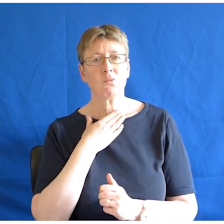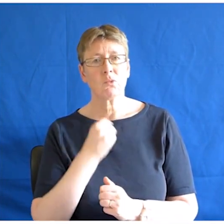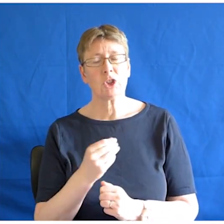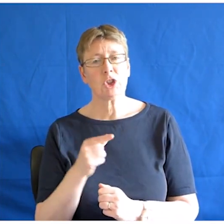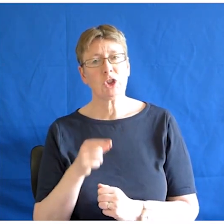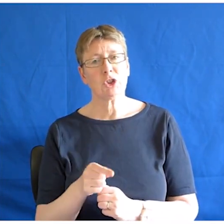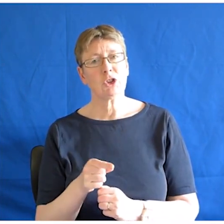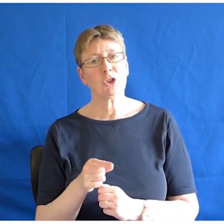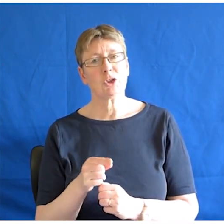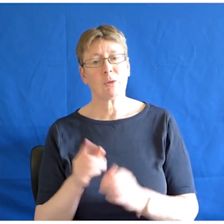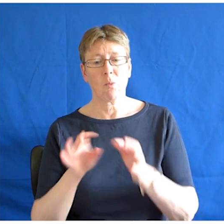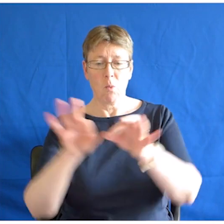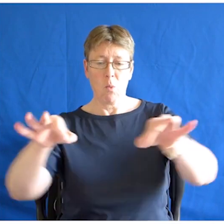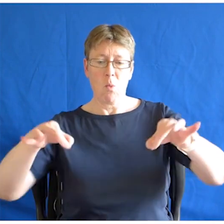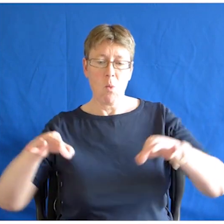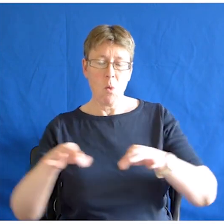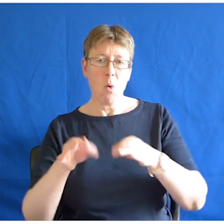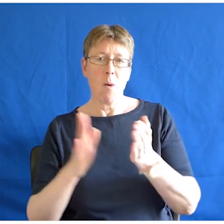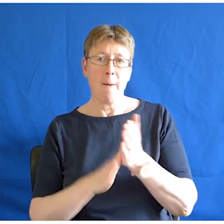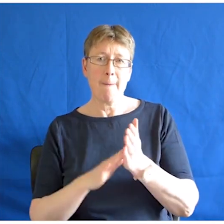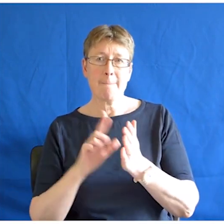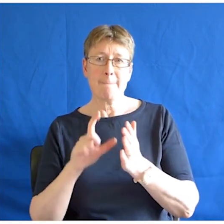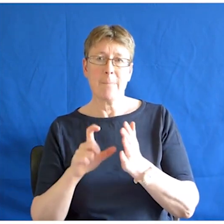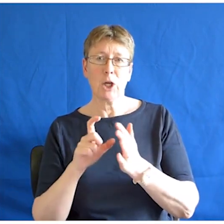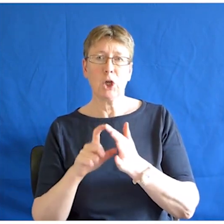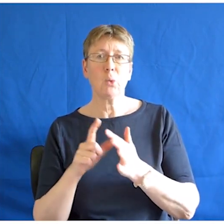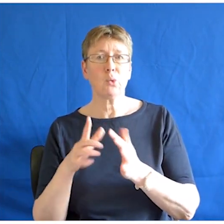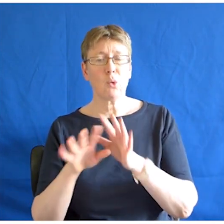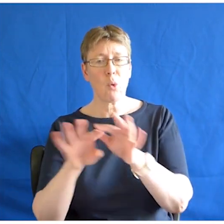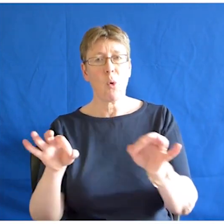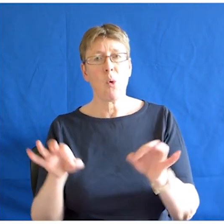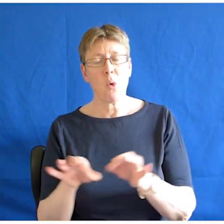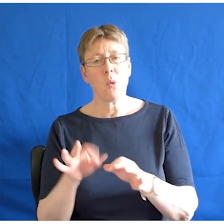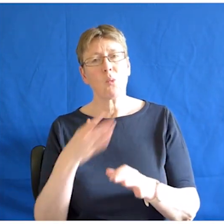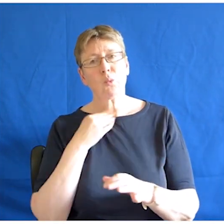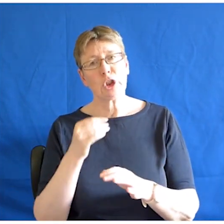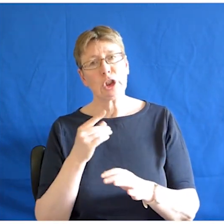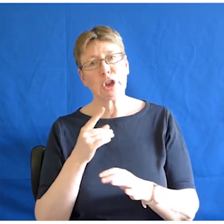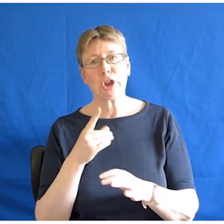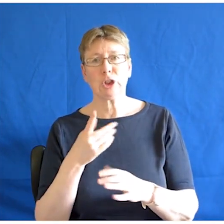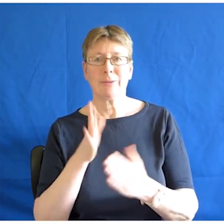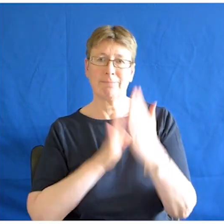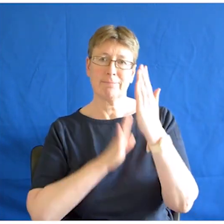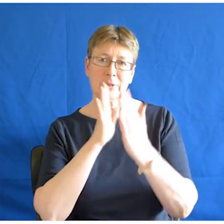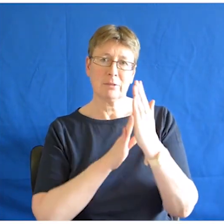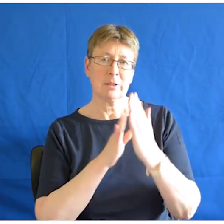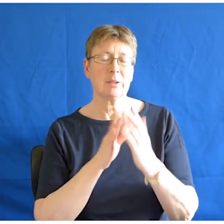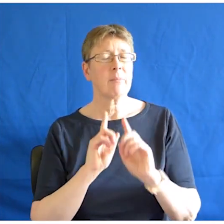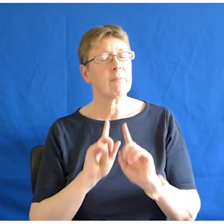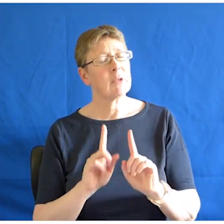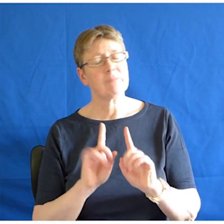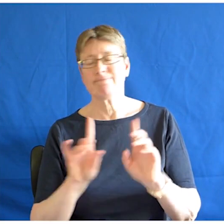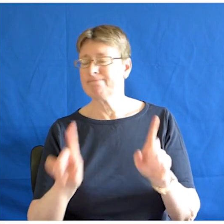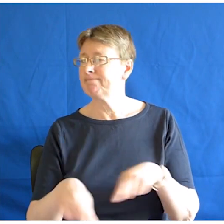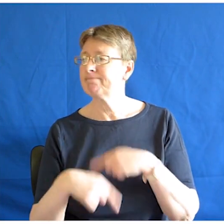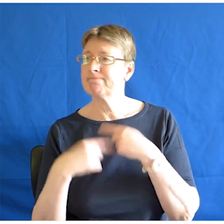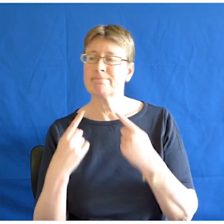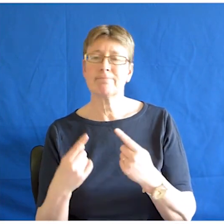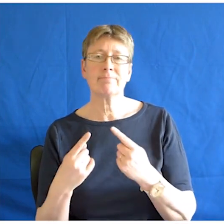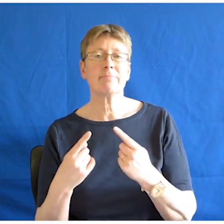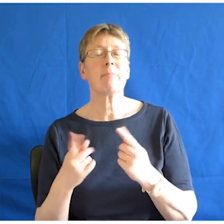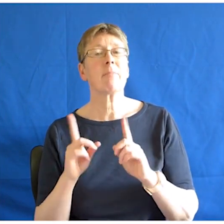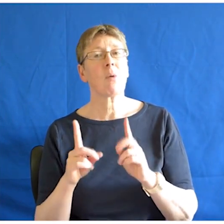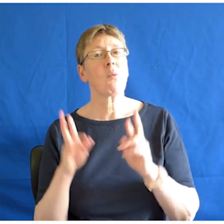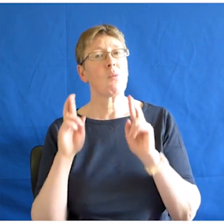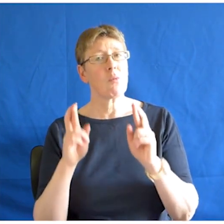be meeting you on the stage in the McEwen Hall and congratulating you in person, but that still isn't possible.